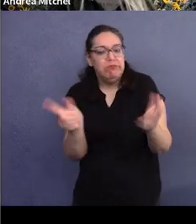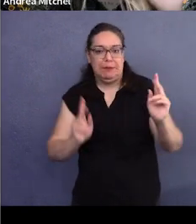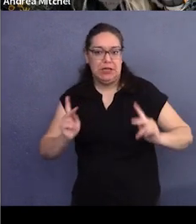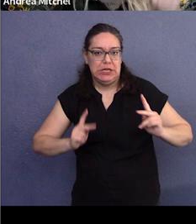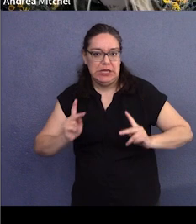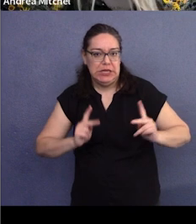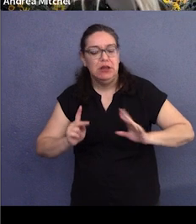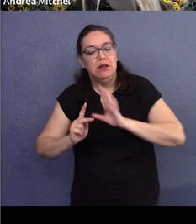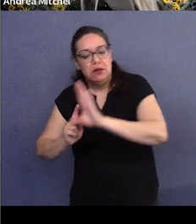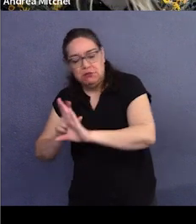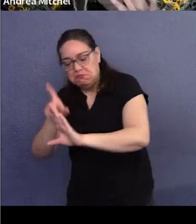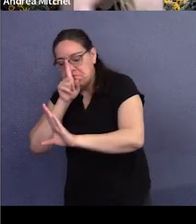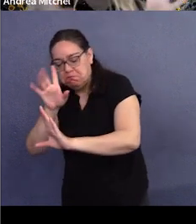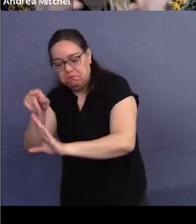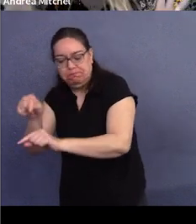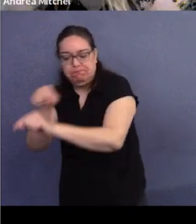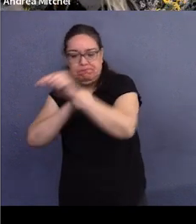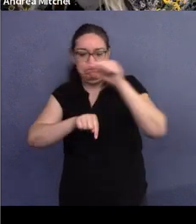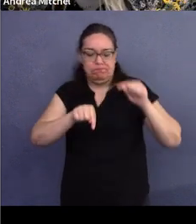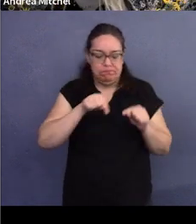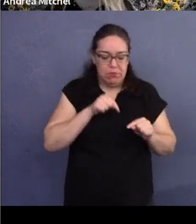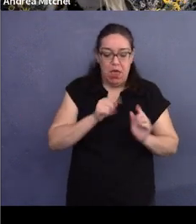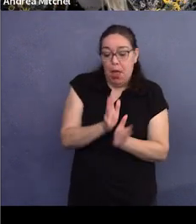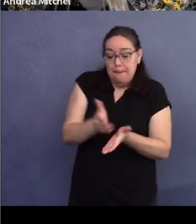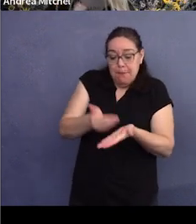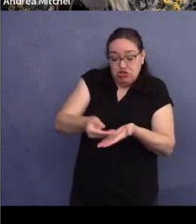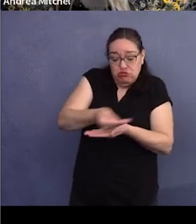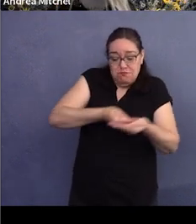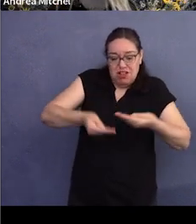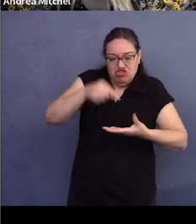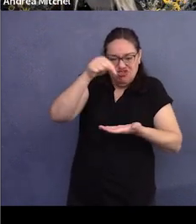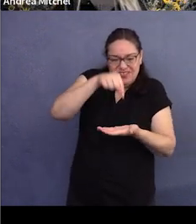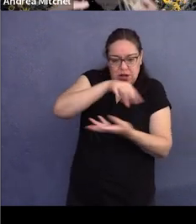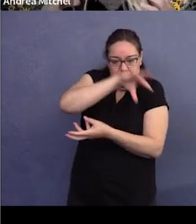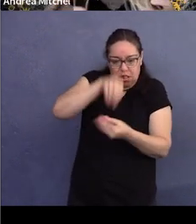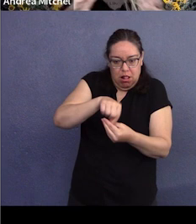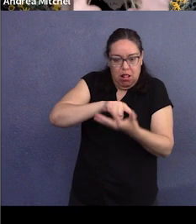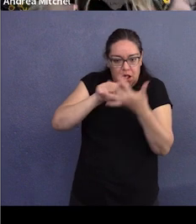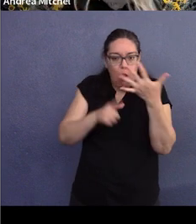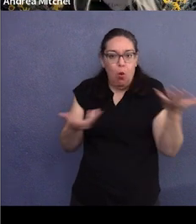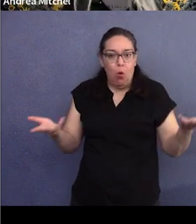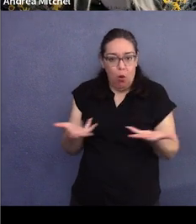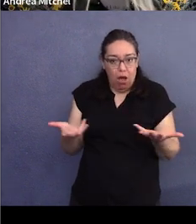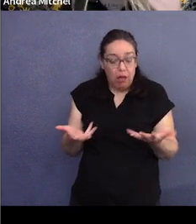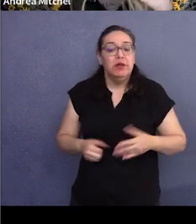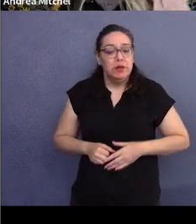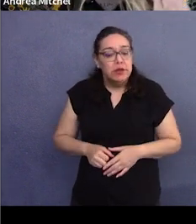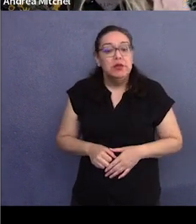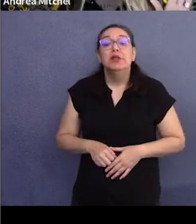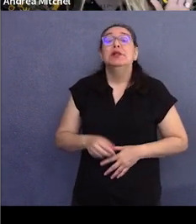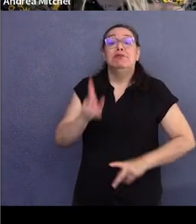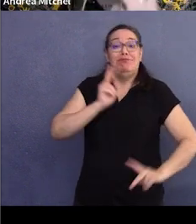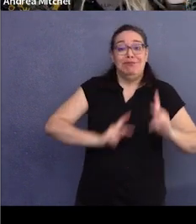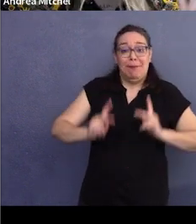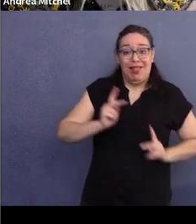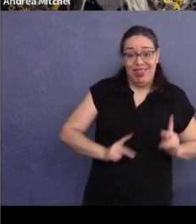Oh, actually, sorry. Let me go over all the components of budget. So we just talked about all the things you have to think about. So what goes into a budget are